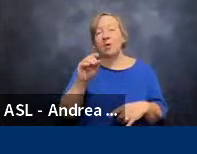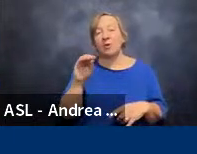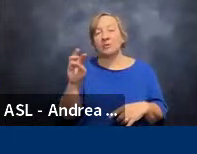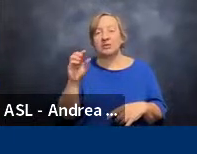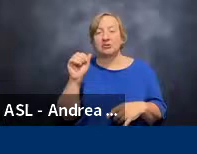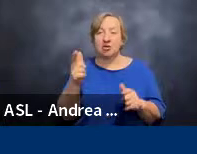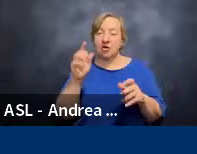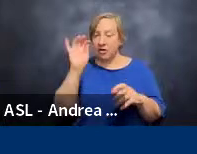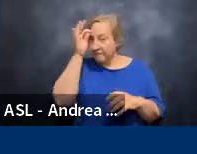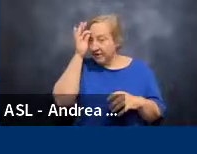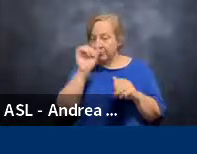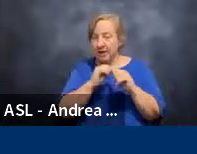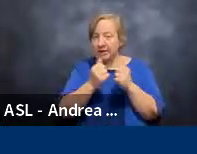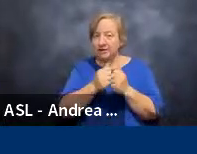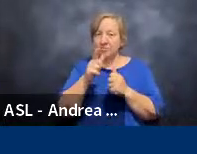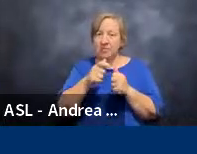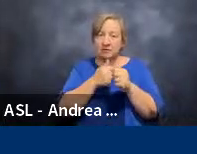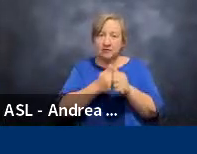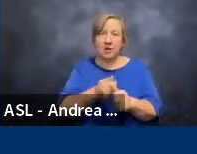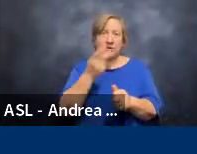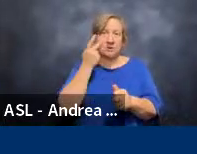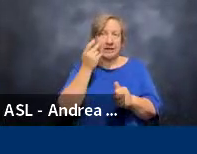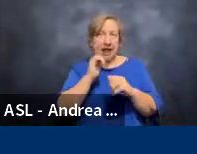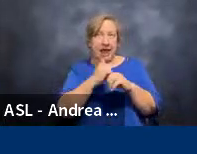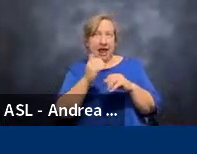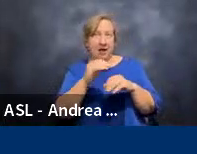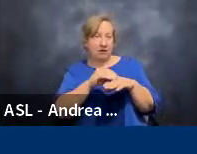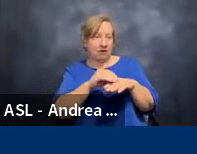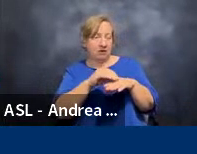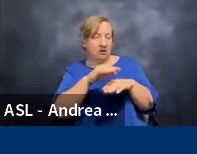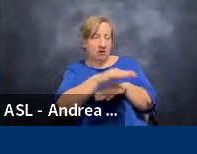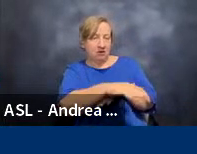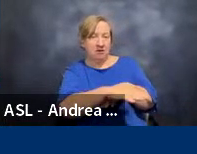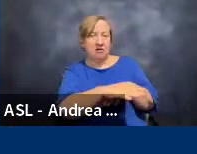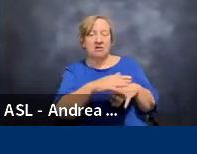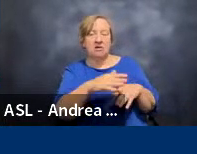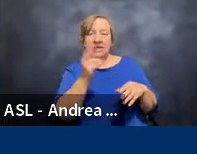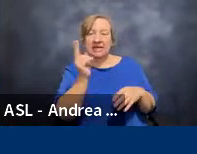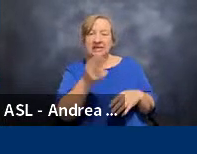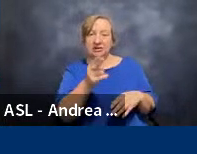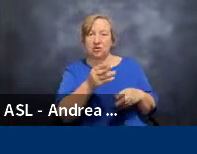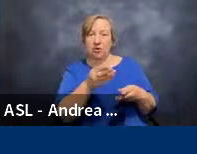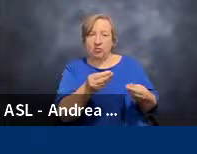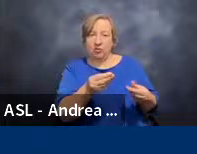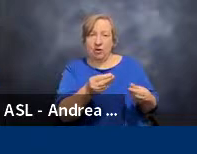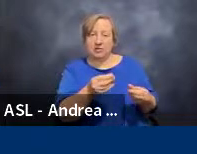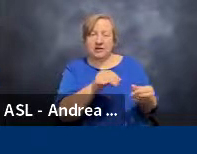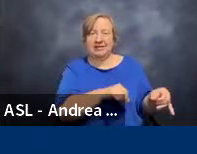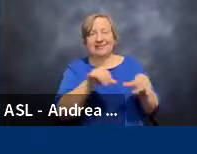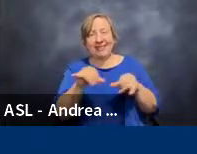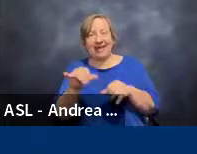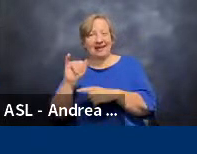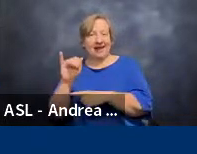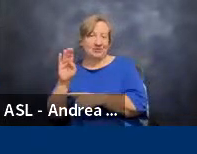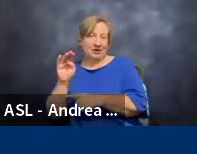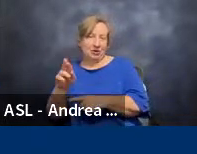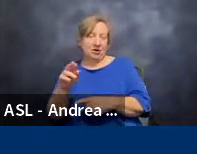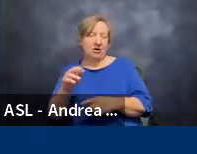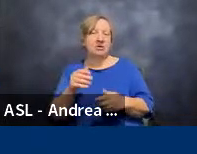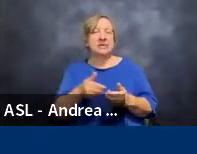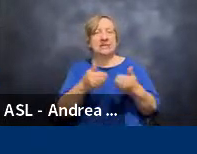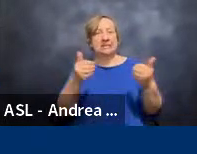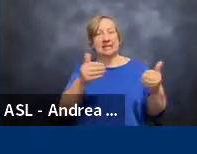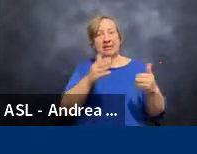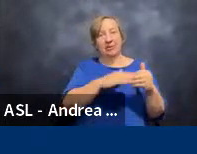must follow to consider effects on historic properties from projects like IBR. This is a separate process from NEPA that IBR